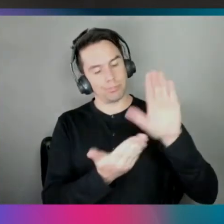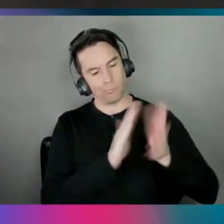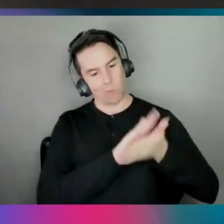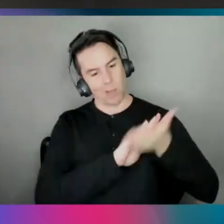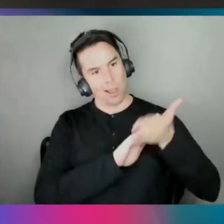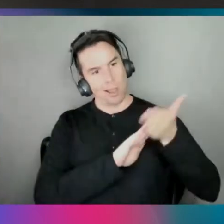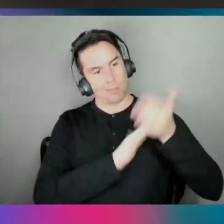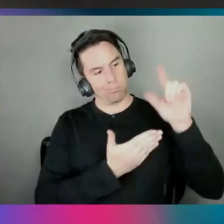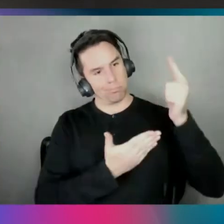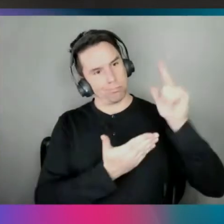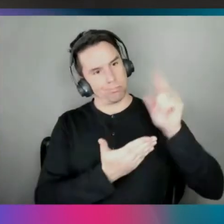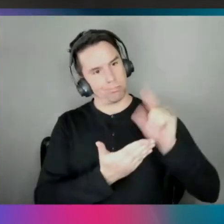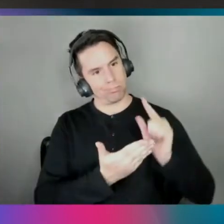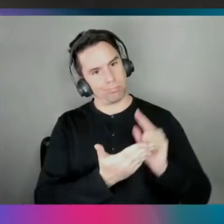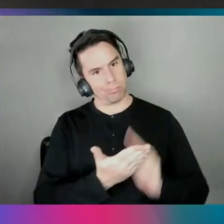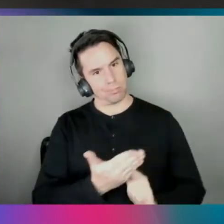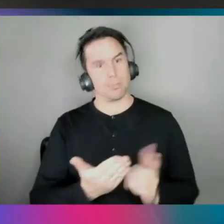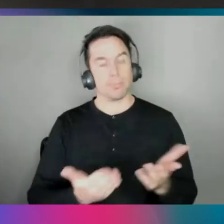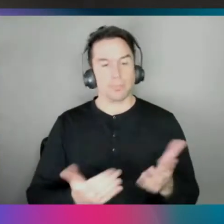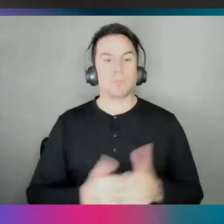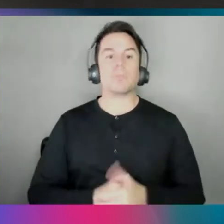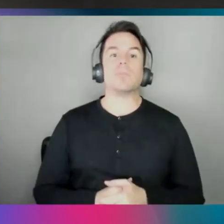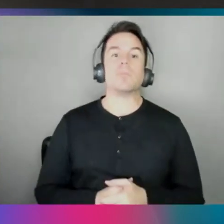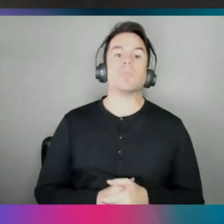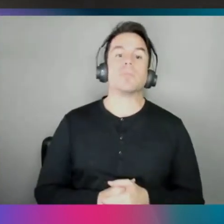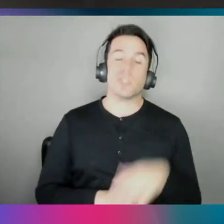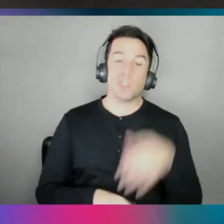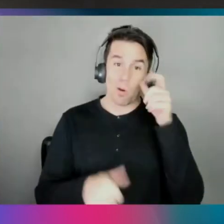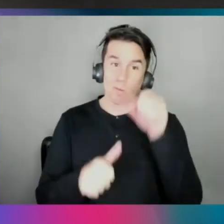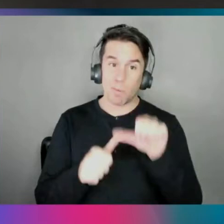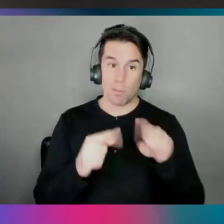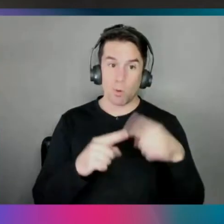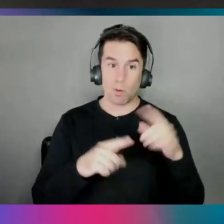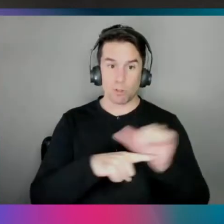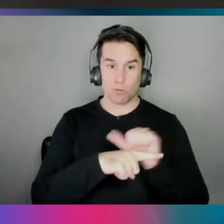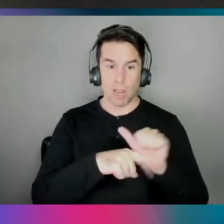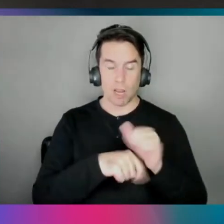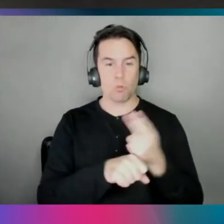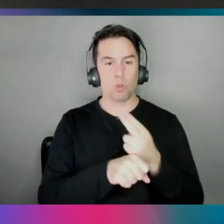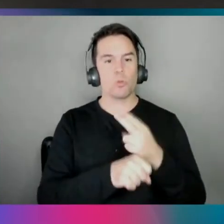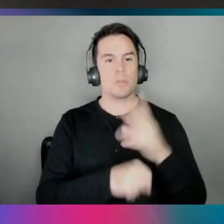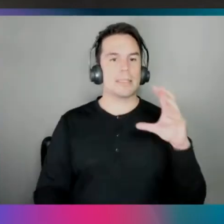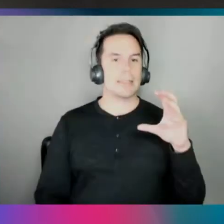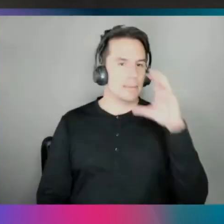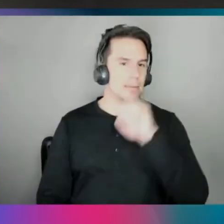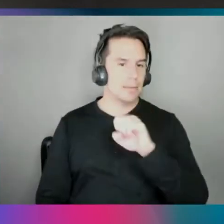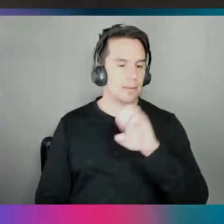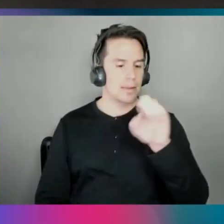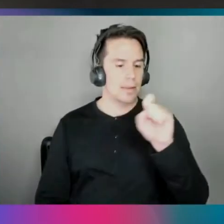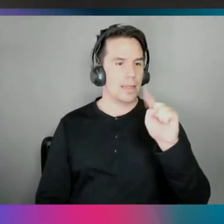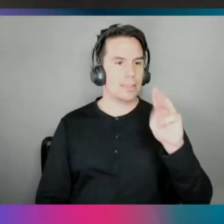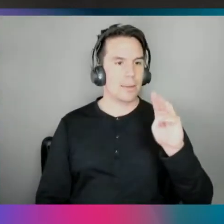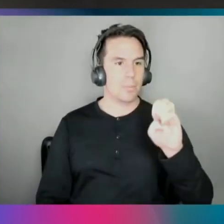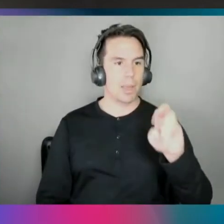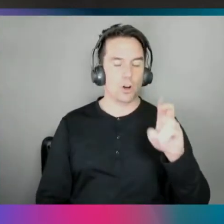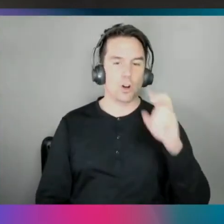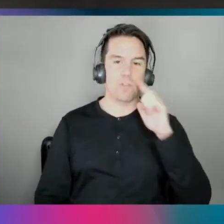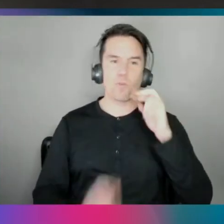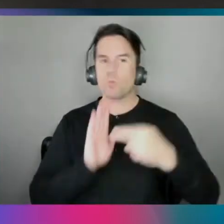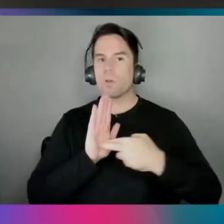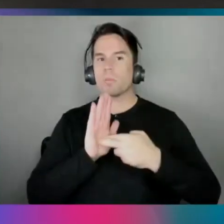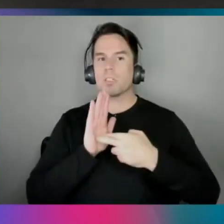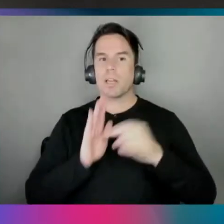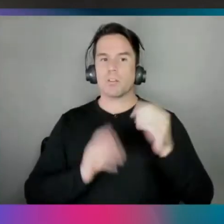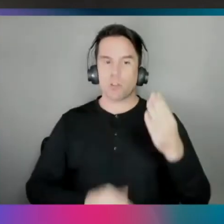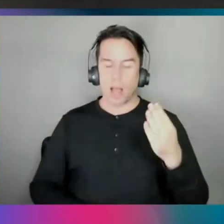So remember that when we train, we use these estimators to represent our job and everything else. So we're bringing